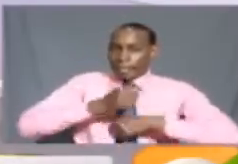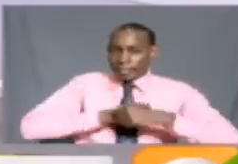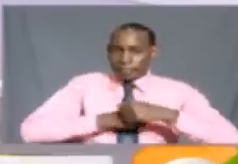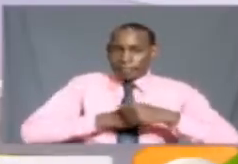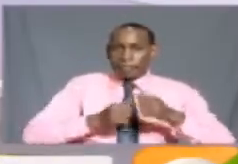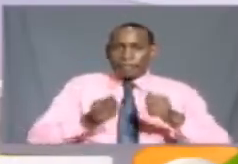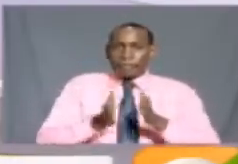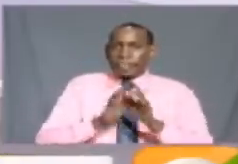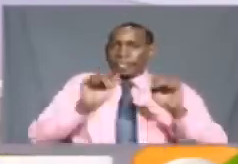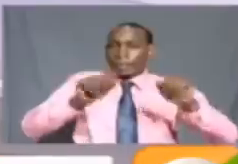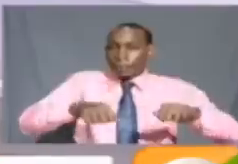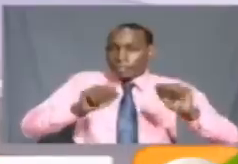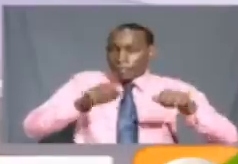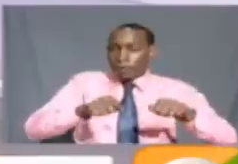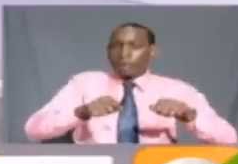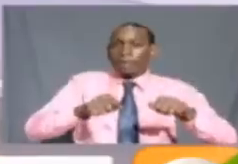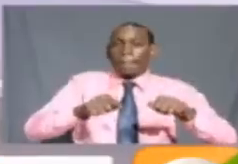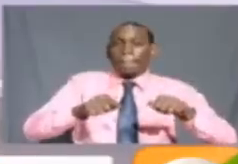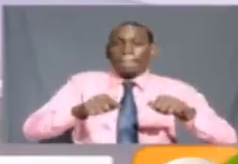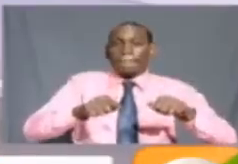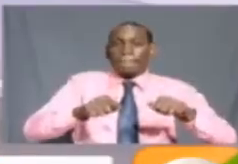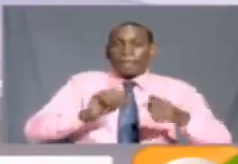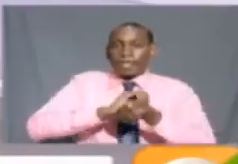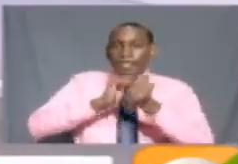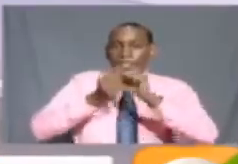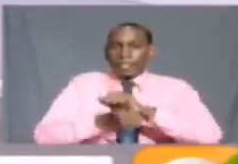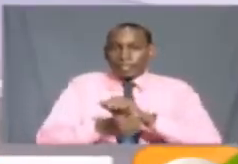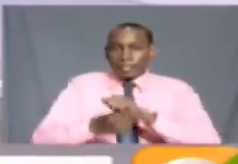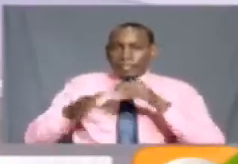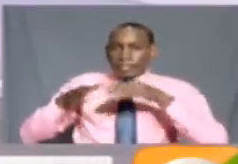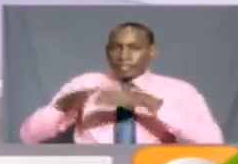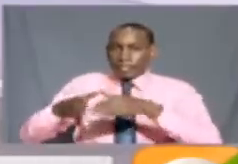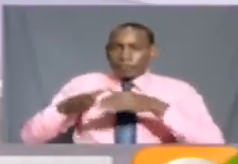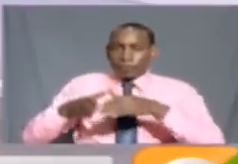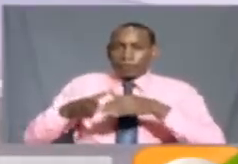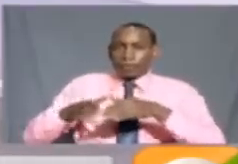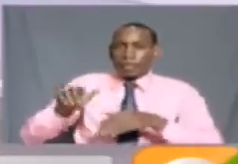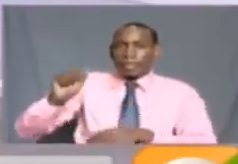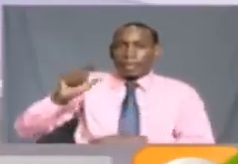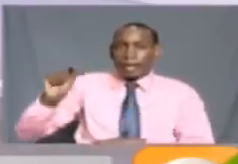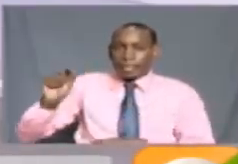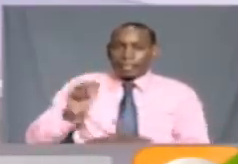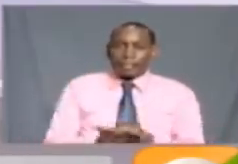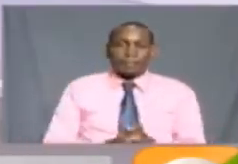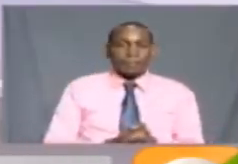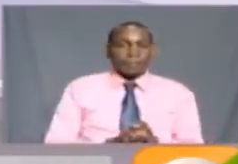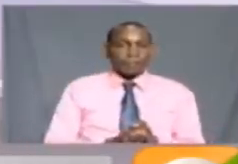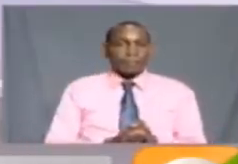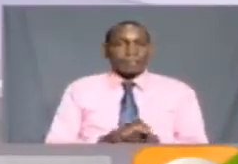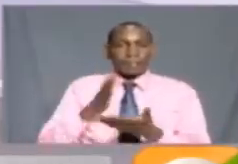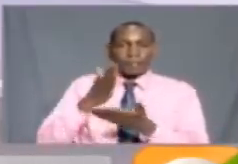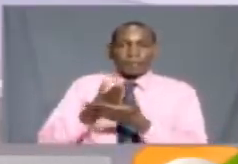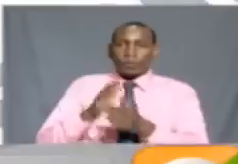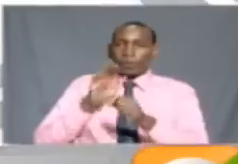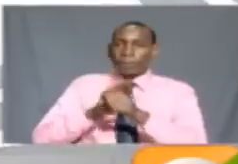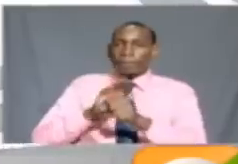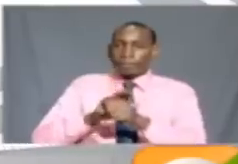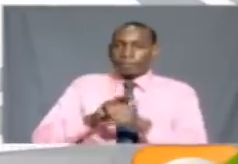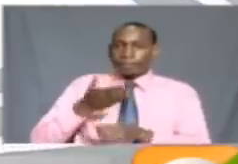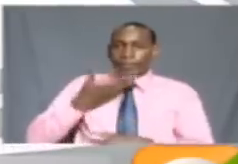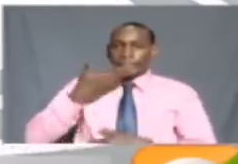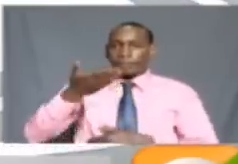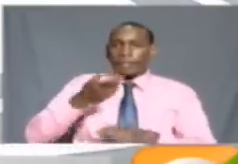and possibly even amending the Sexual Offences Act to that effect. And that, of course, stirred a lot of reaction